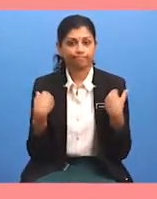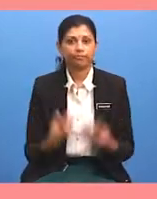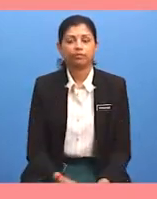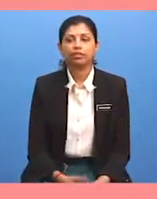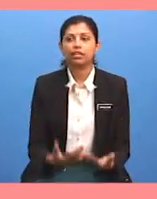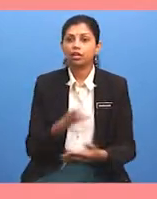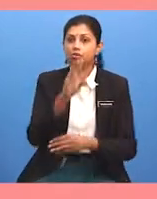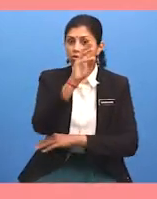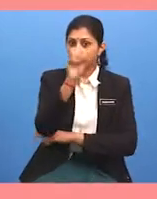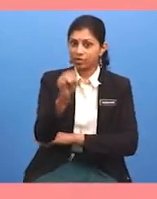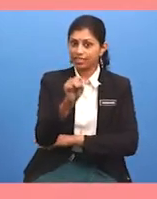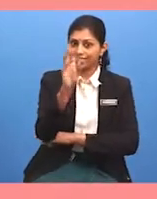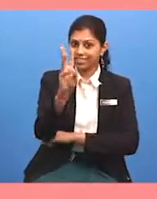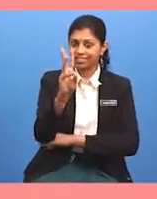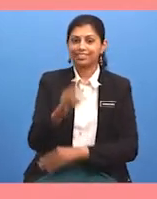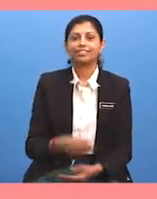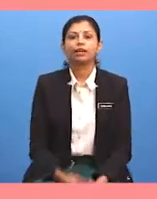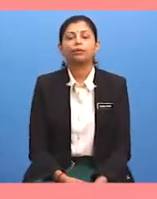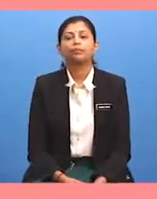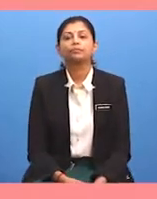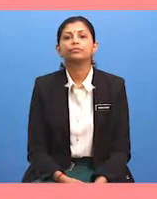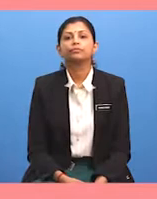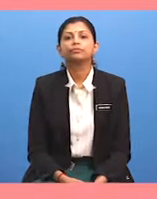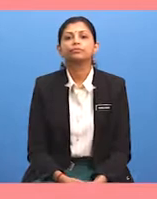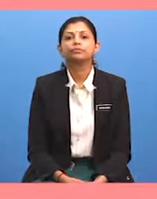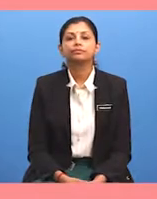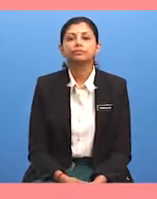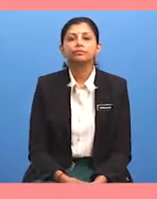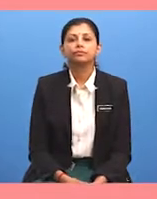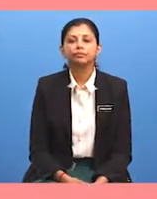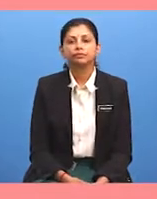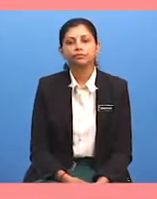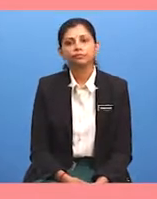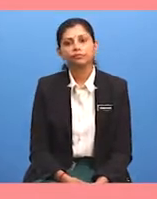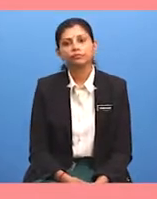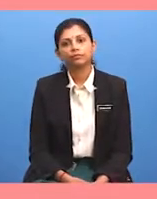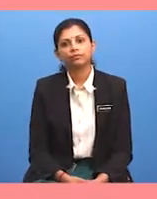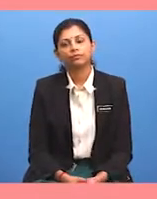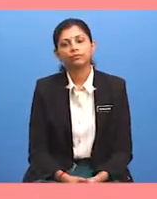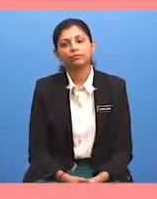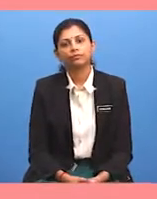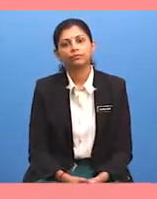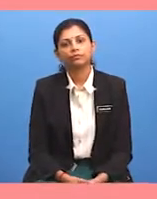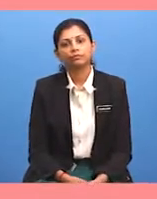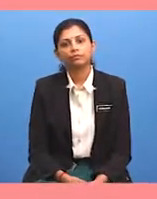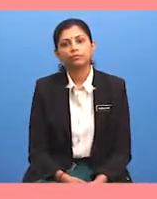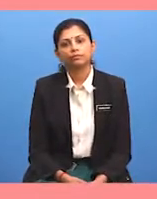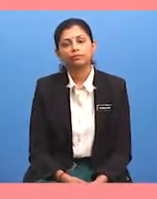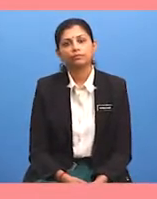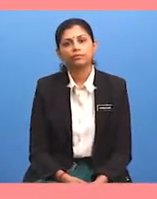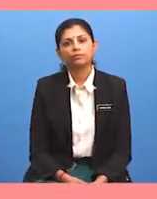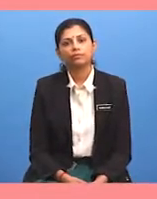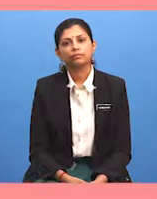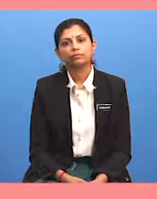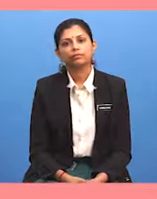Question 6. The two articles suggest that in order to be a successful person, one needs